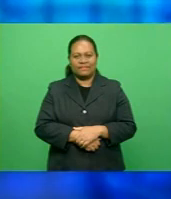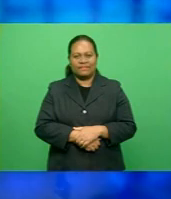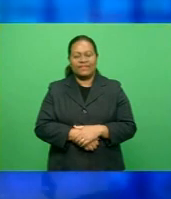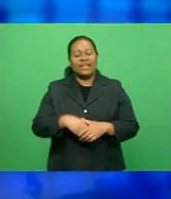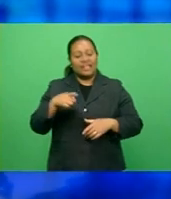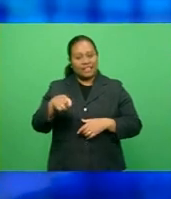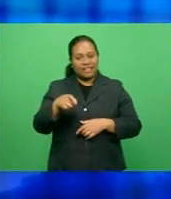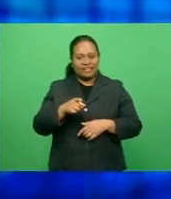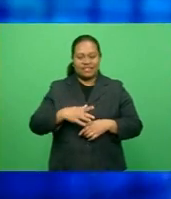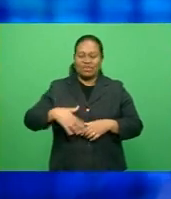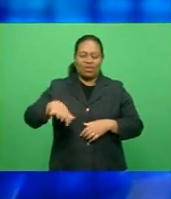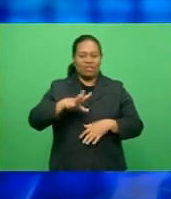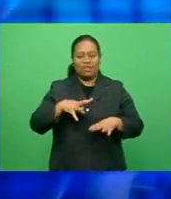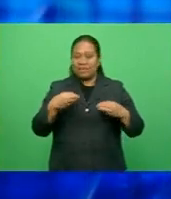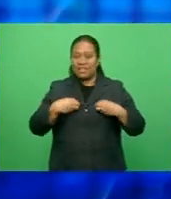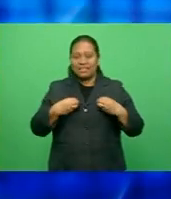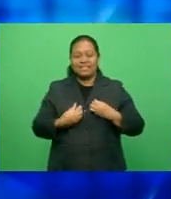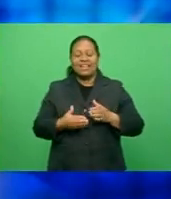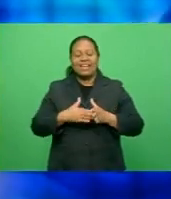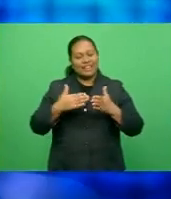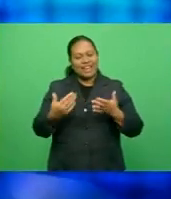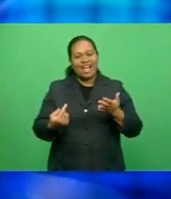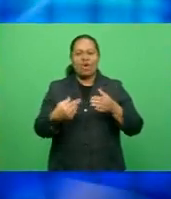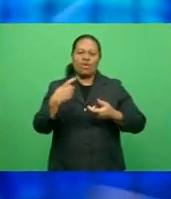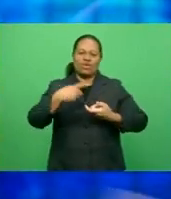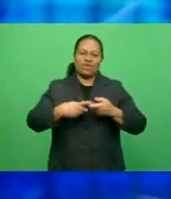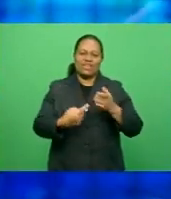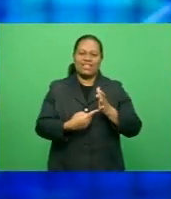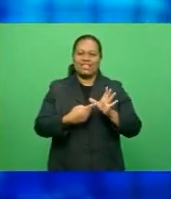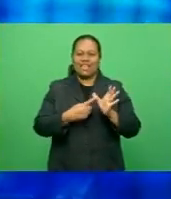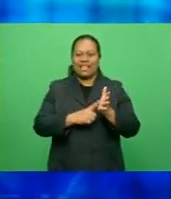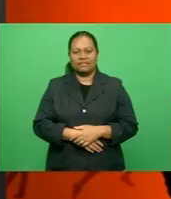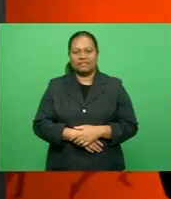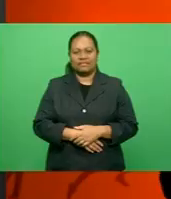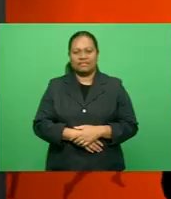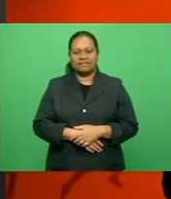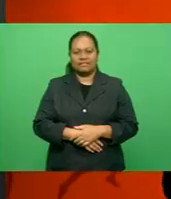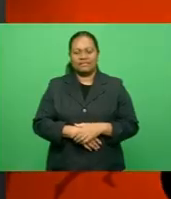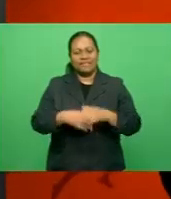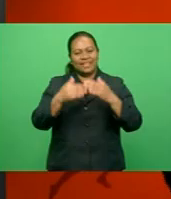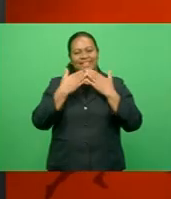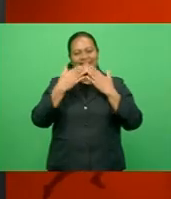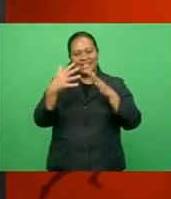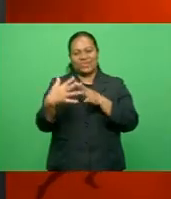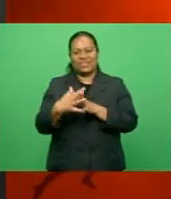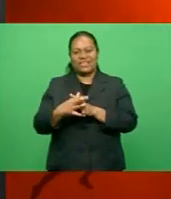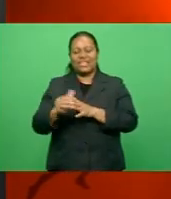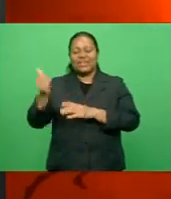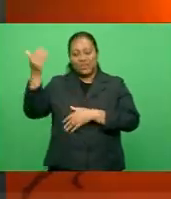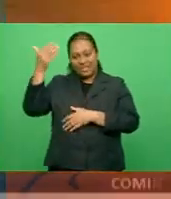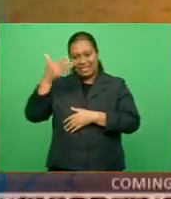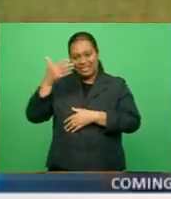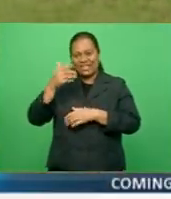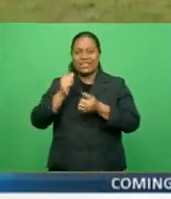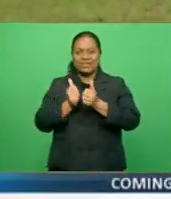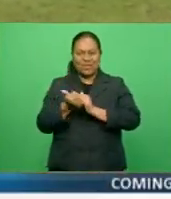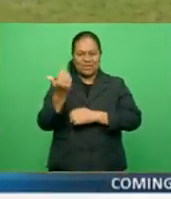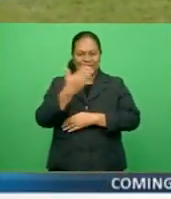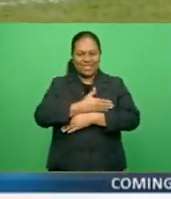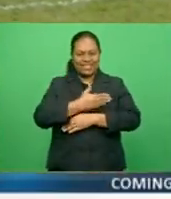And that's it from Business Tonight. We now join Talay with the latest in sports. Thanks, Whitney. Good evening in sports